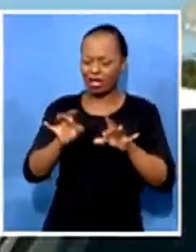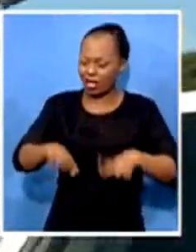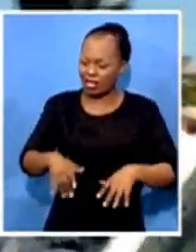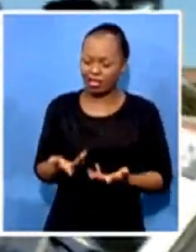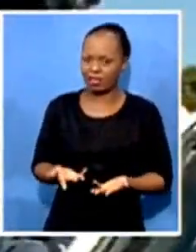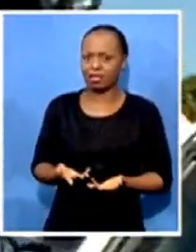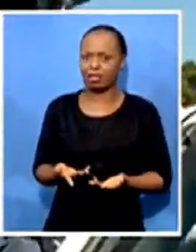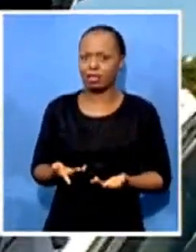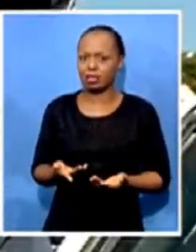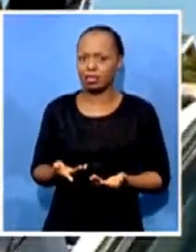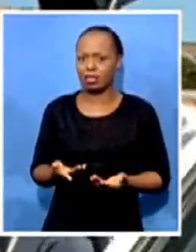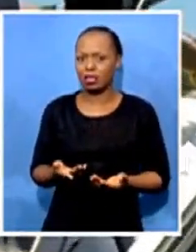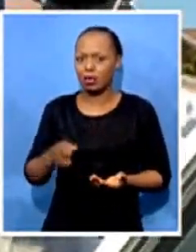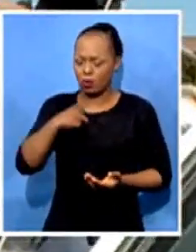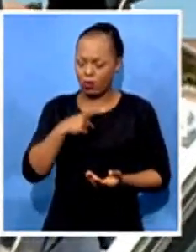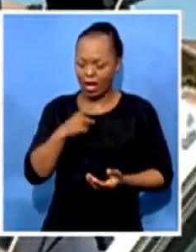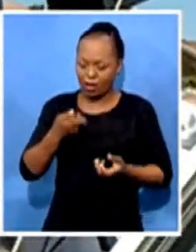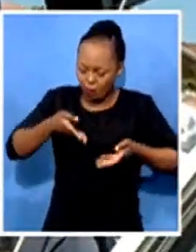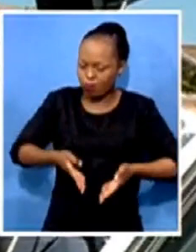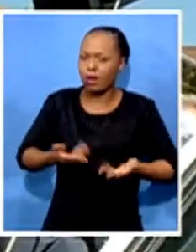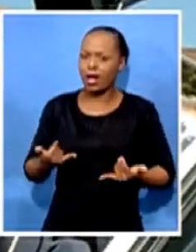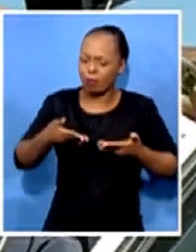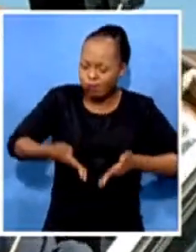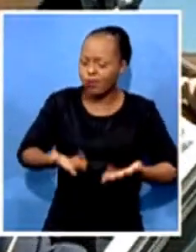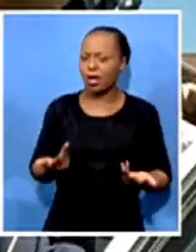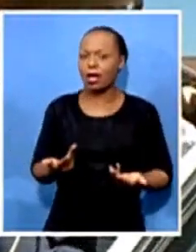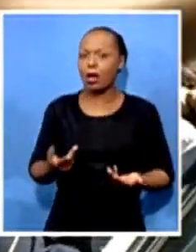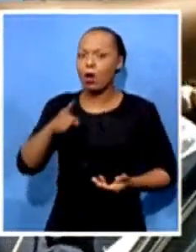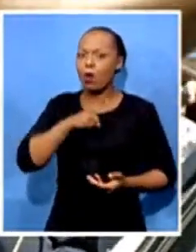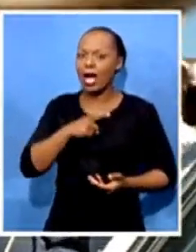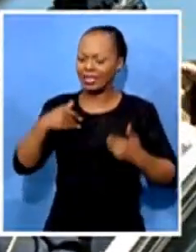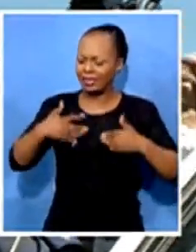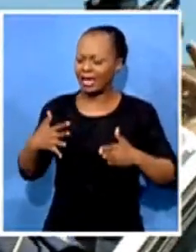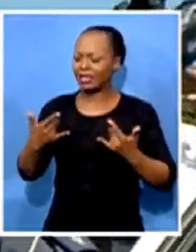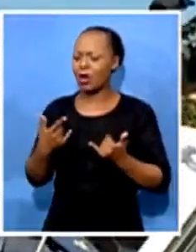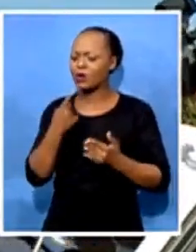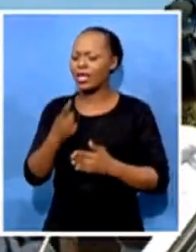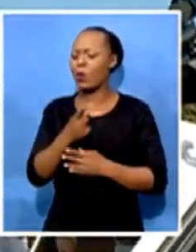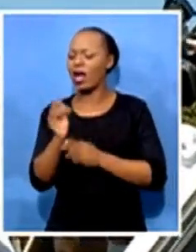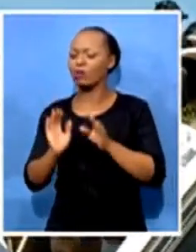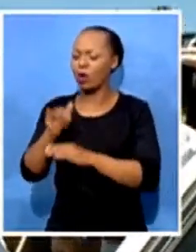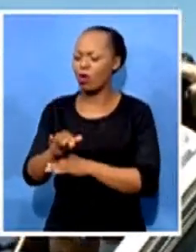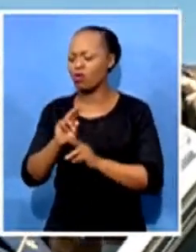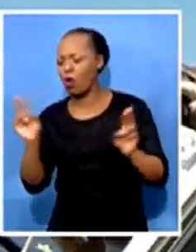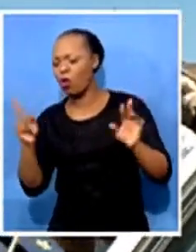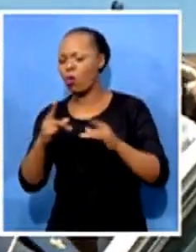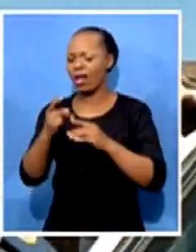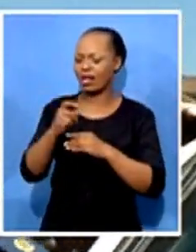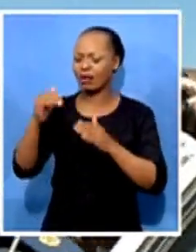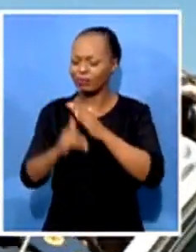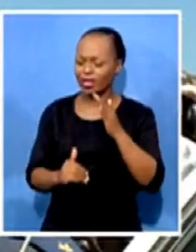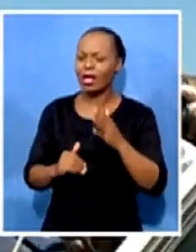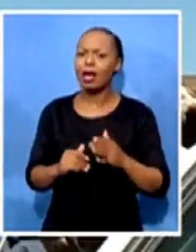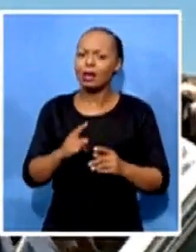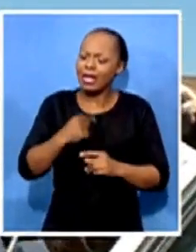on the ground now. Because for you to start getting into the 100, we are saying to you, we have moved even from the school. The truck is on the